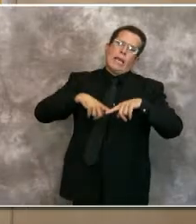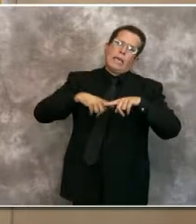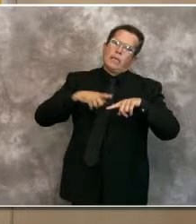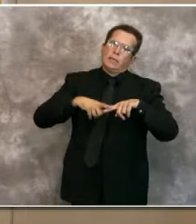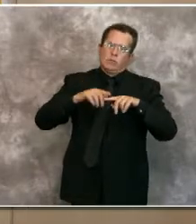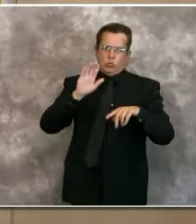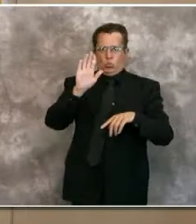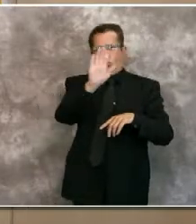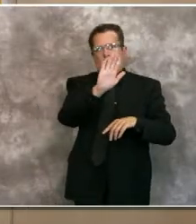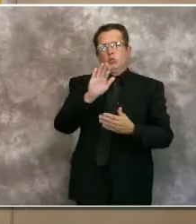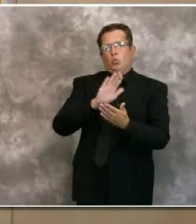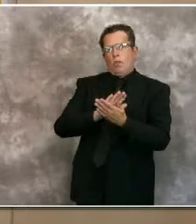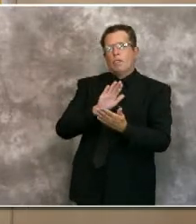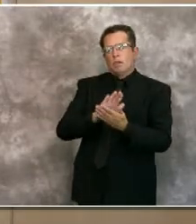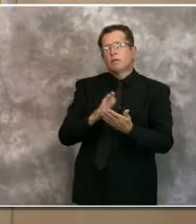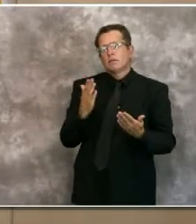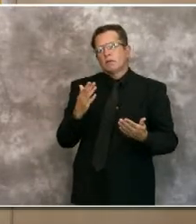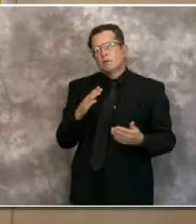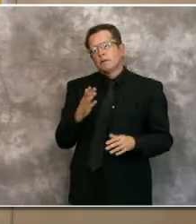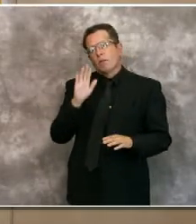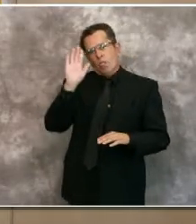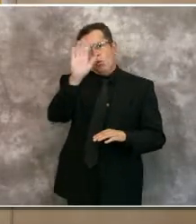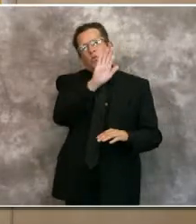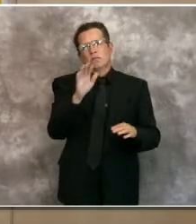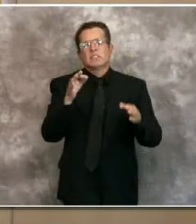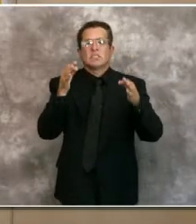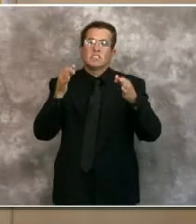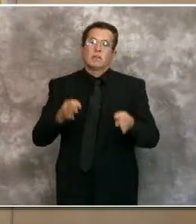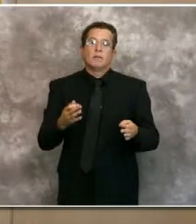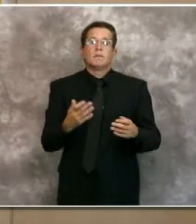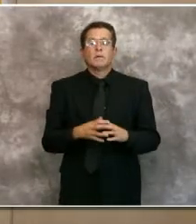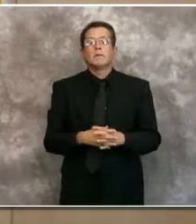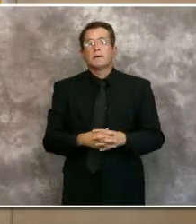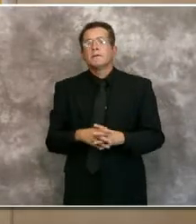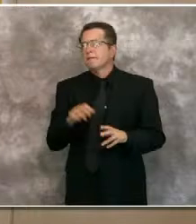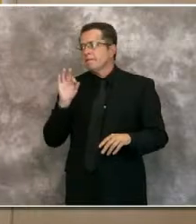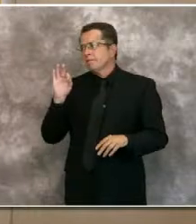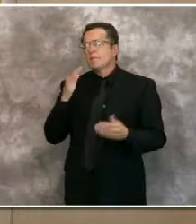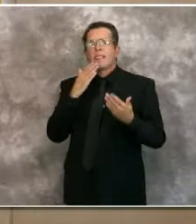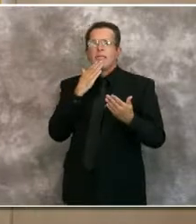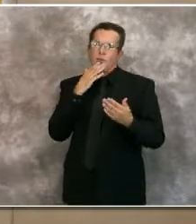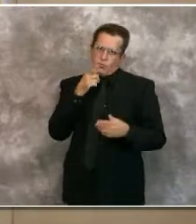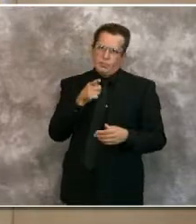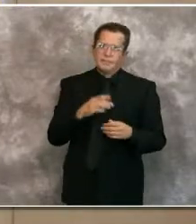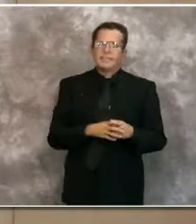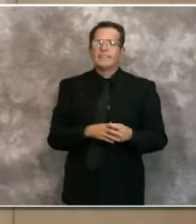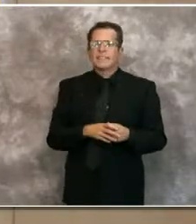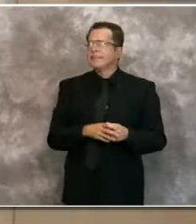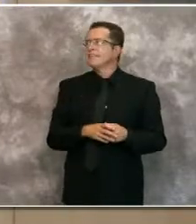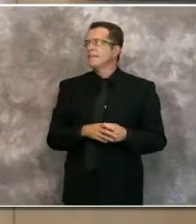So, yeah. Okay, great. Thank you, Dr. Okay. McDonald.